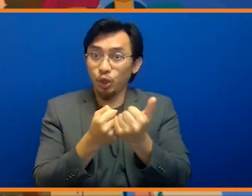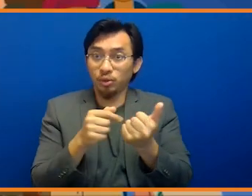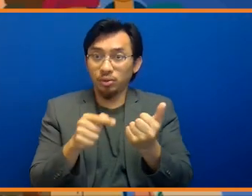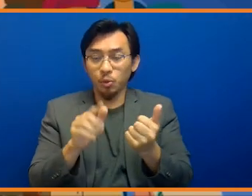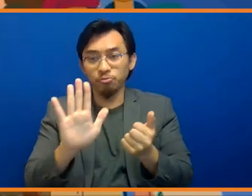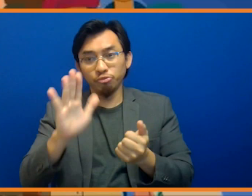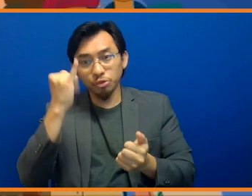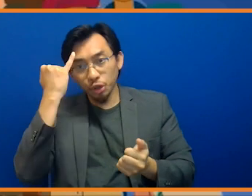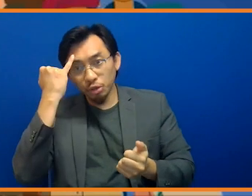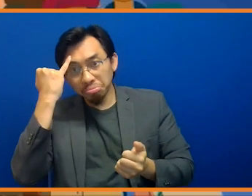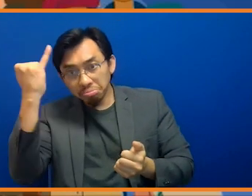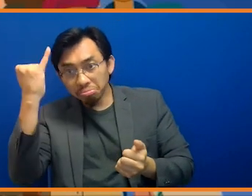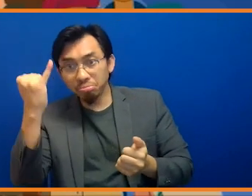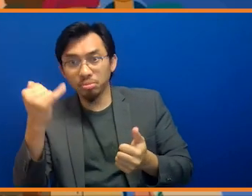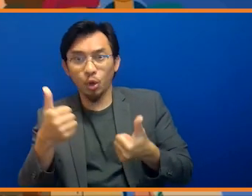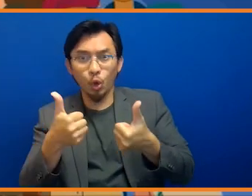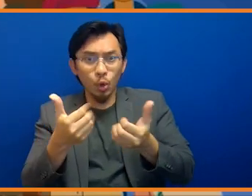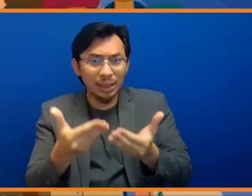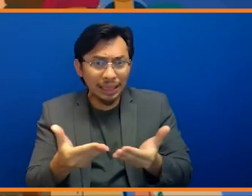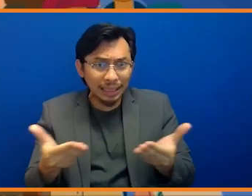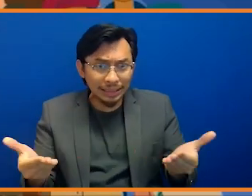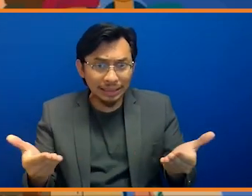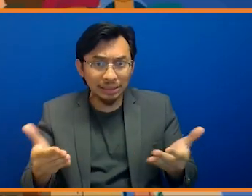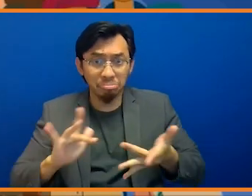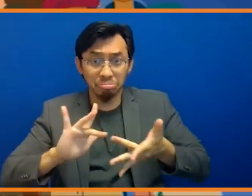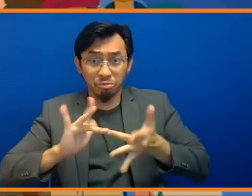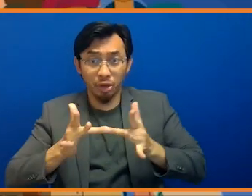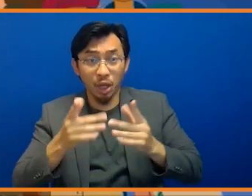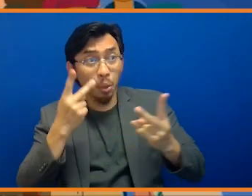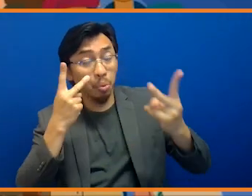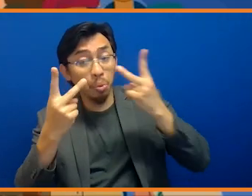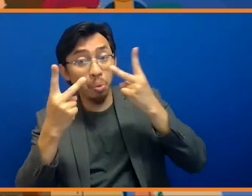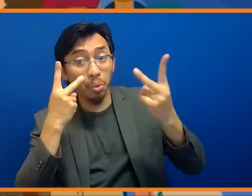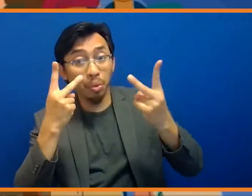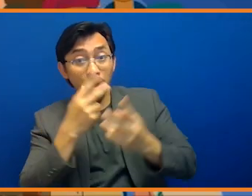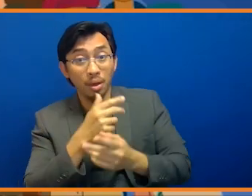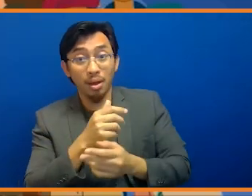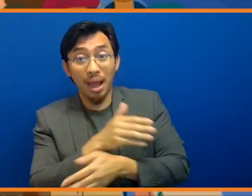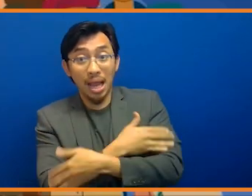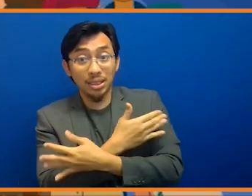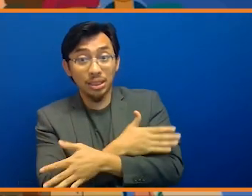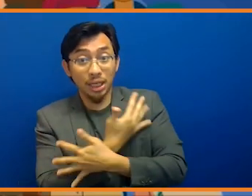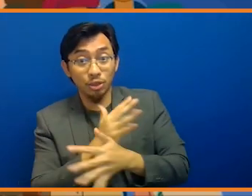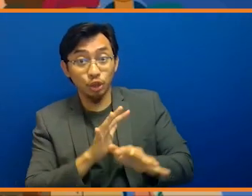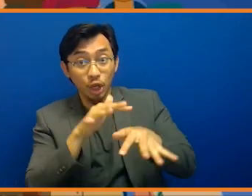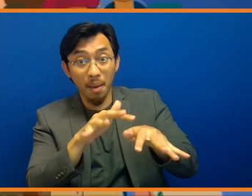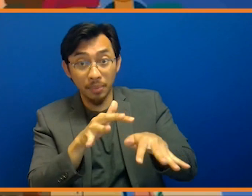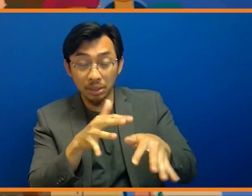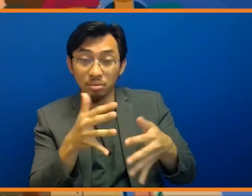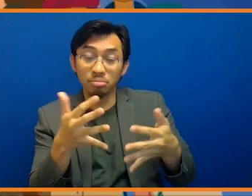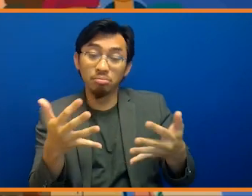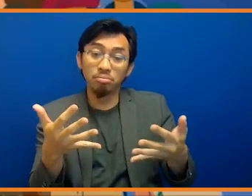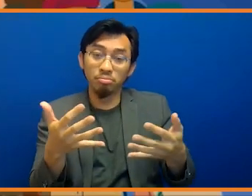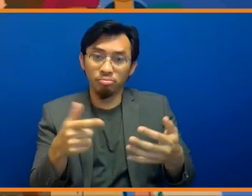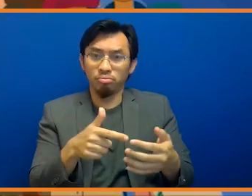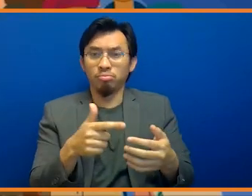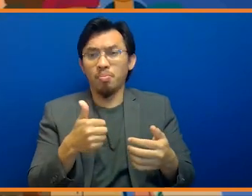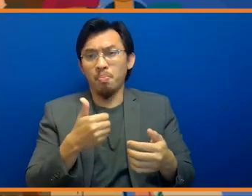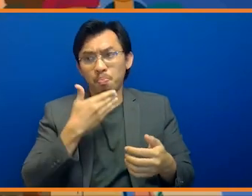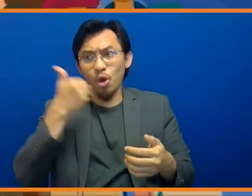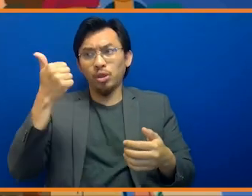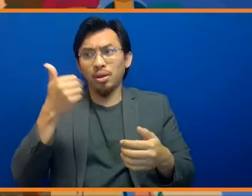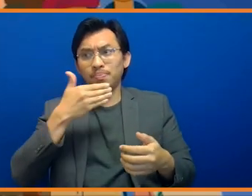their initiative, their good things, to make virtual tour of Aceh Tsunami Museum become more better in the